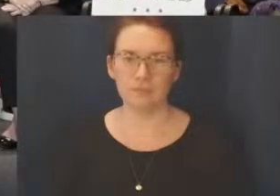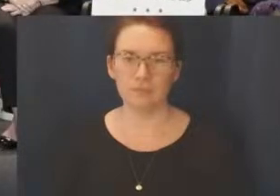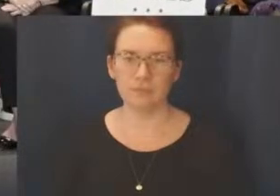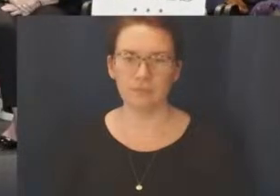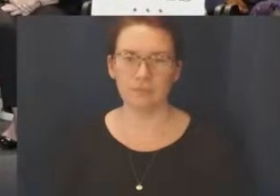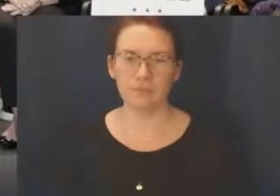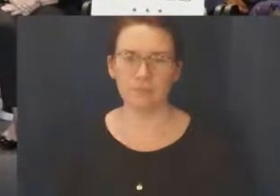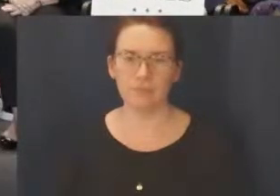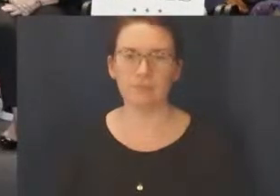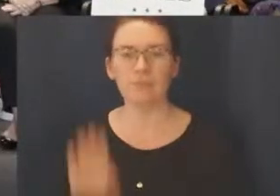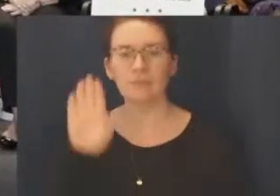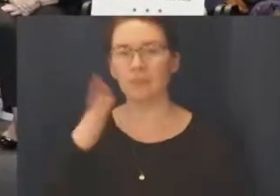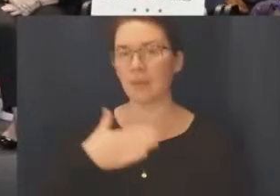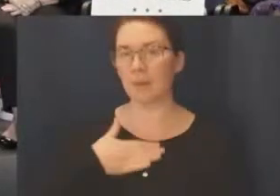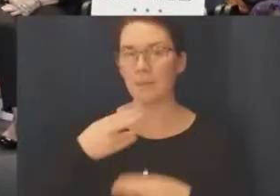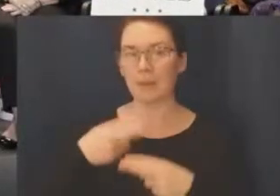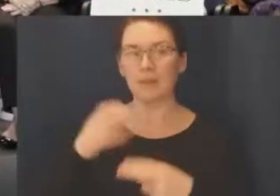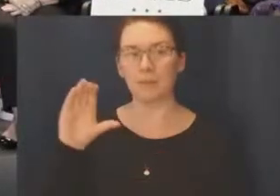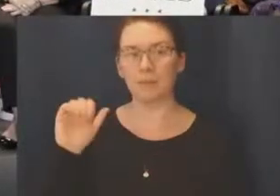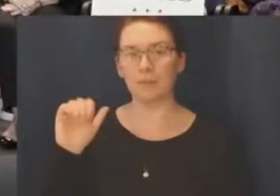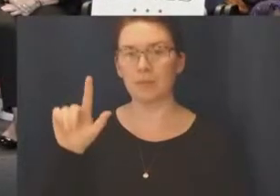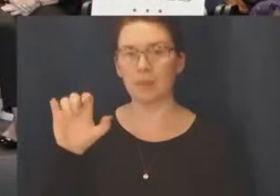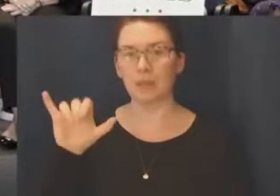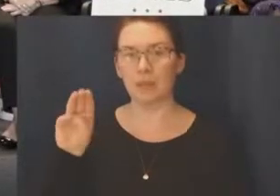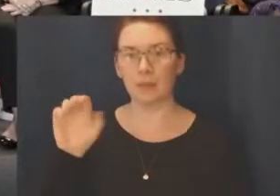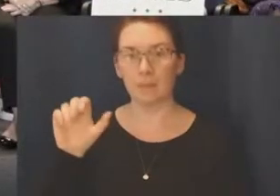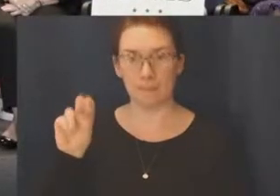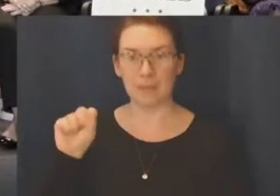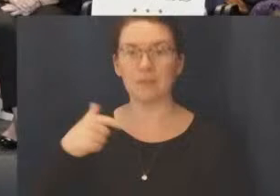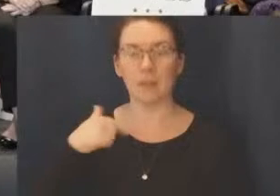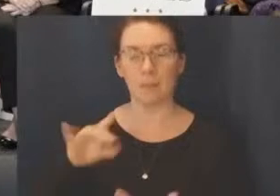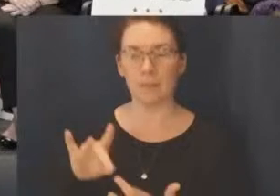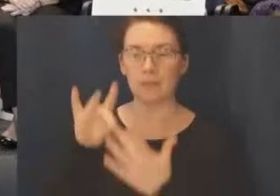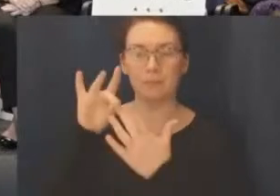My name is Callie Means. I'm a special government employee at the White House.